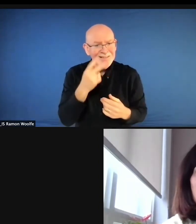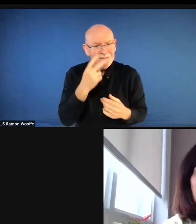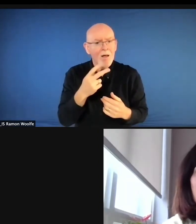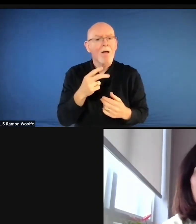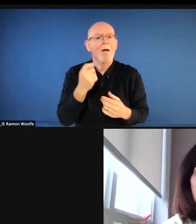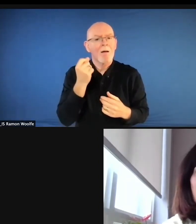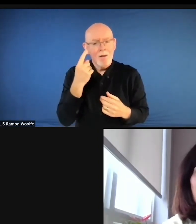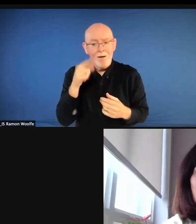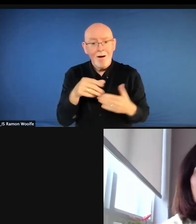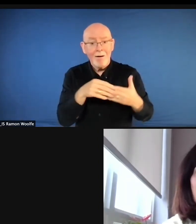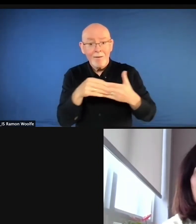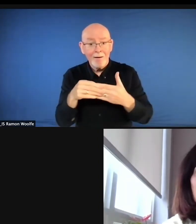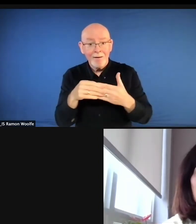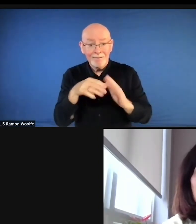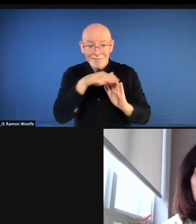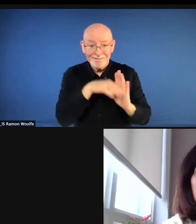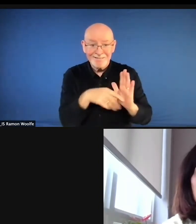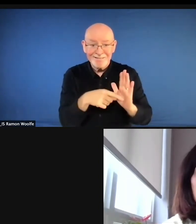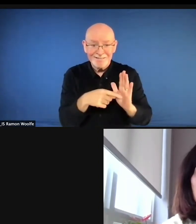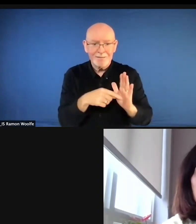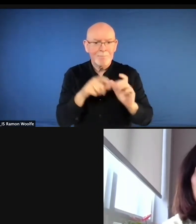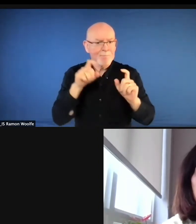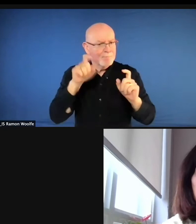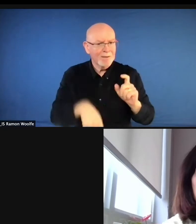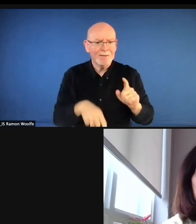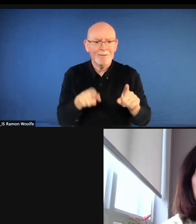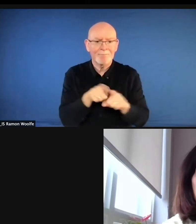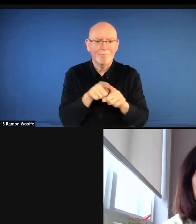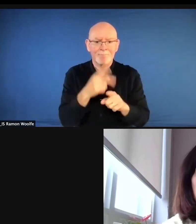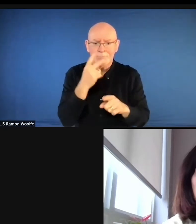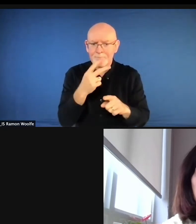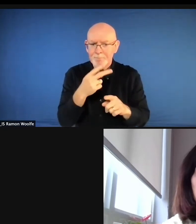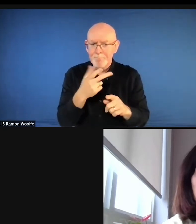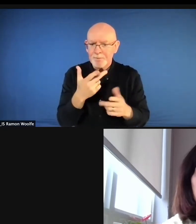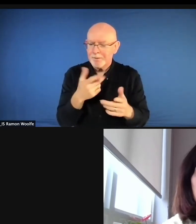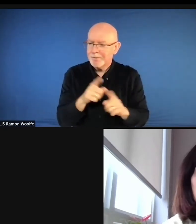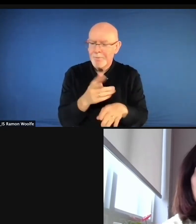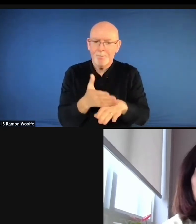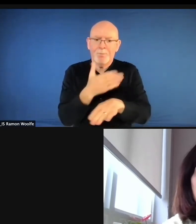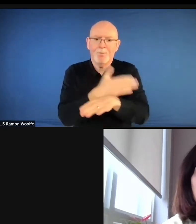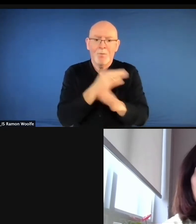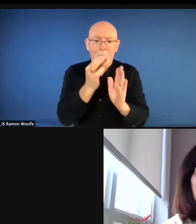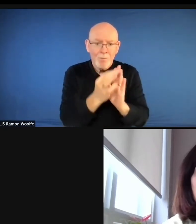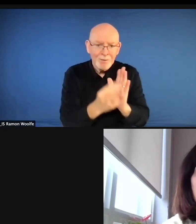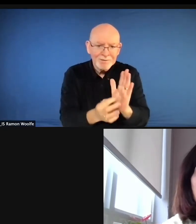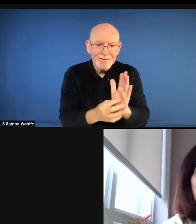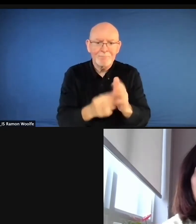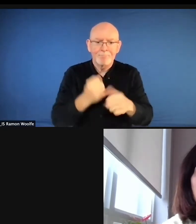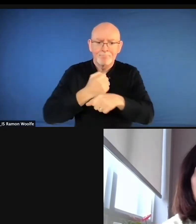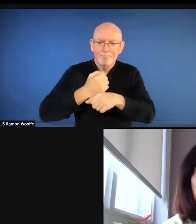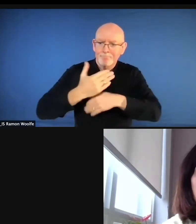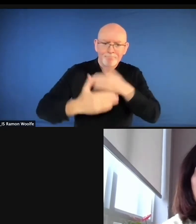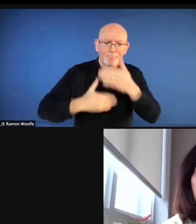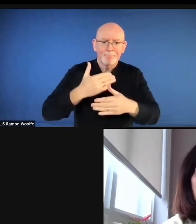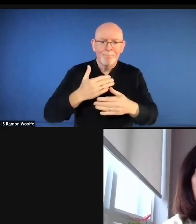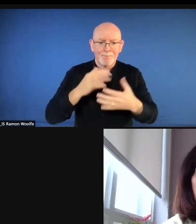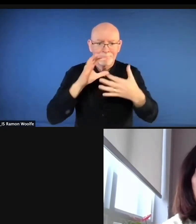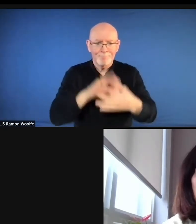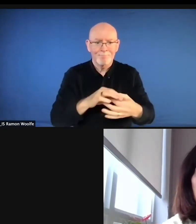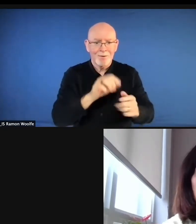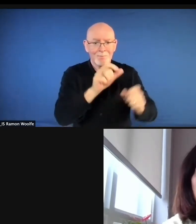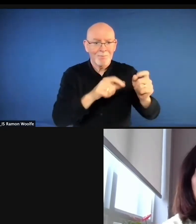Great, thanks very much, Idil. Some important points there that we'll be picking up on in a few minutes.